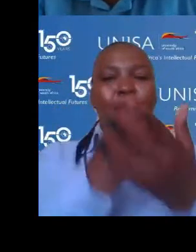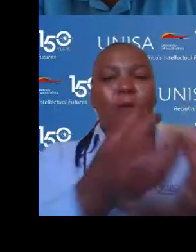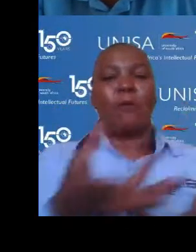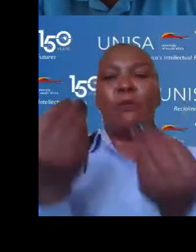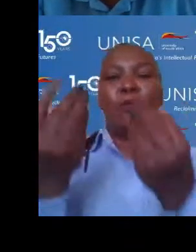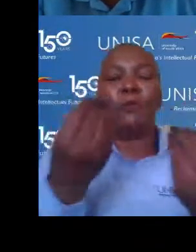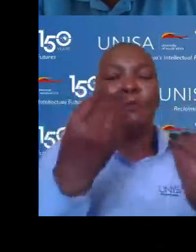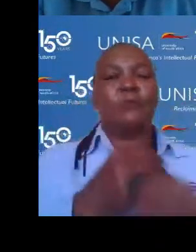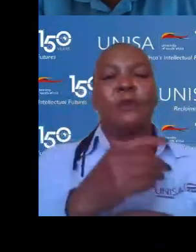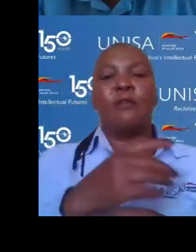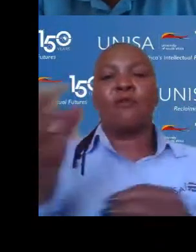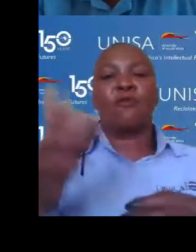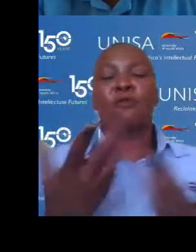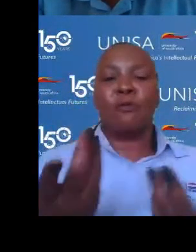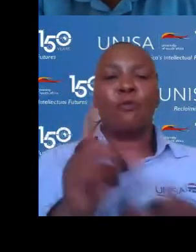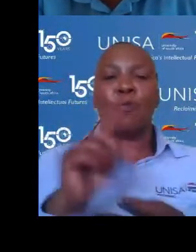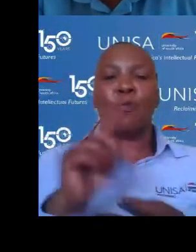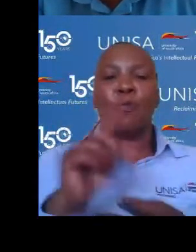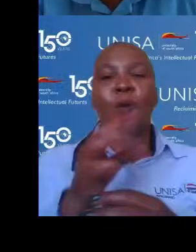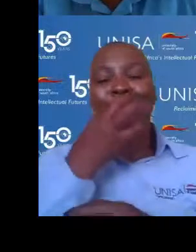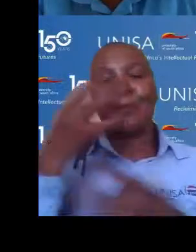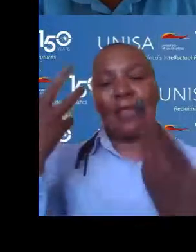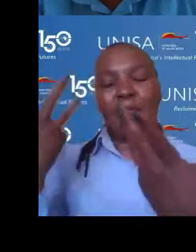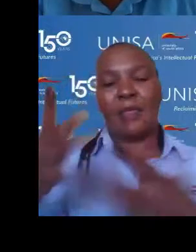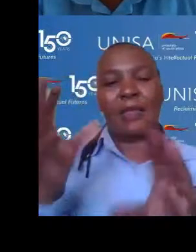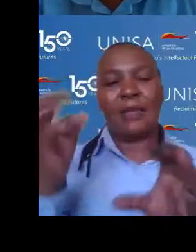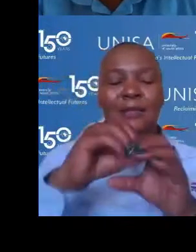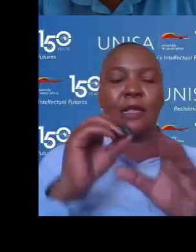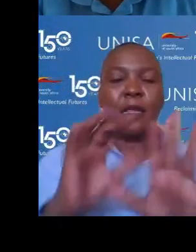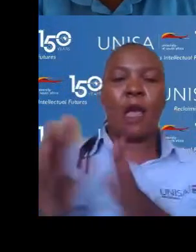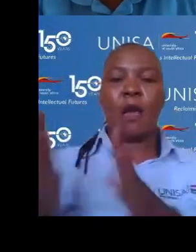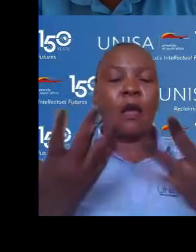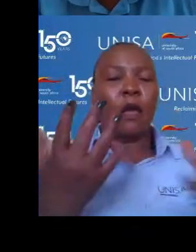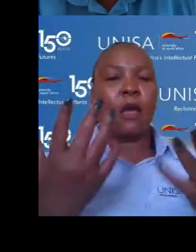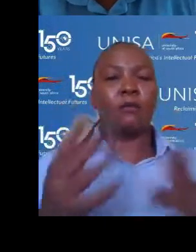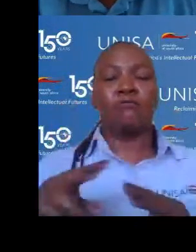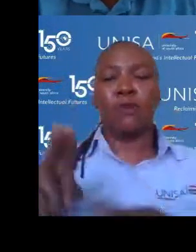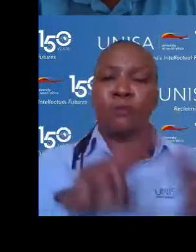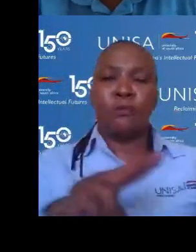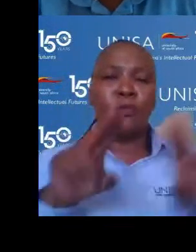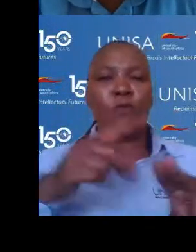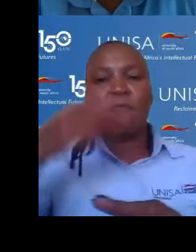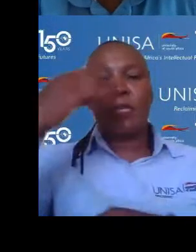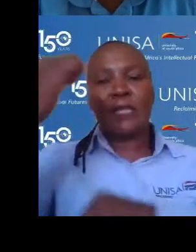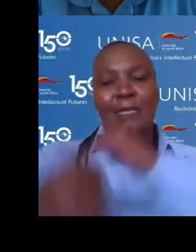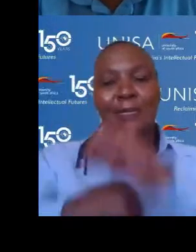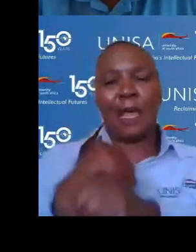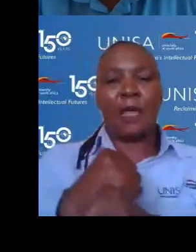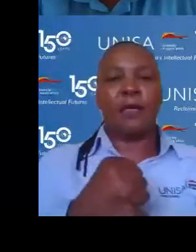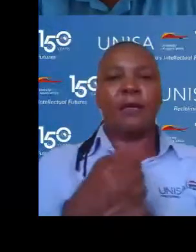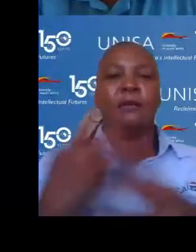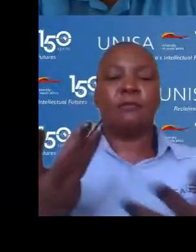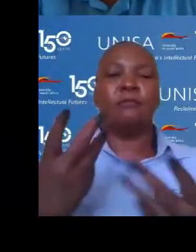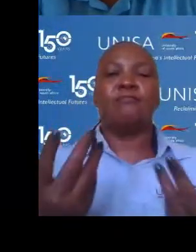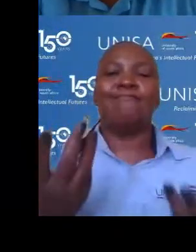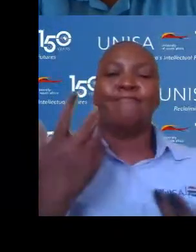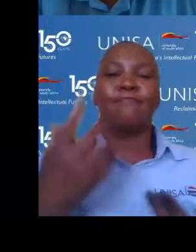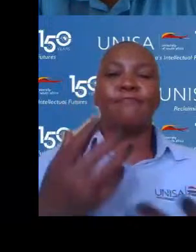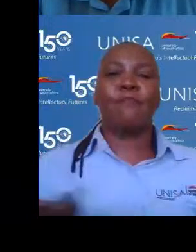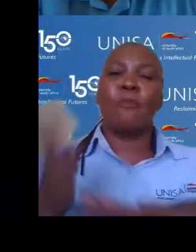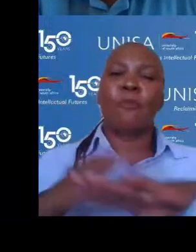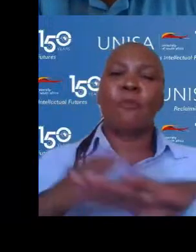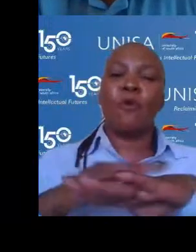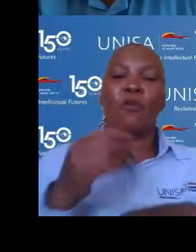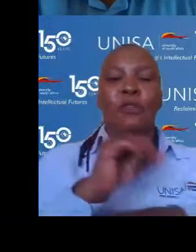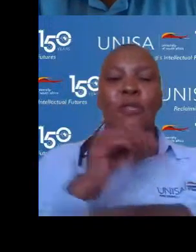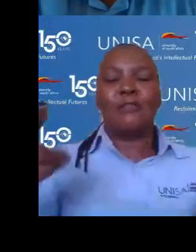tips that they have about how to navigate your first year. So a lot of these resources are meant